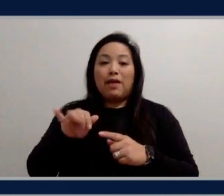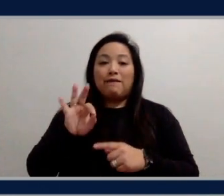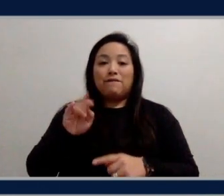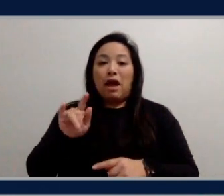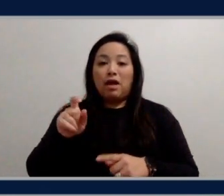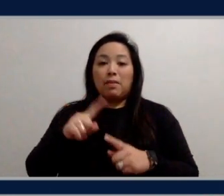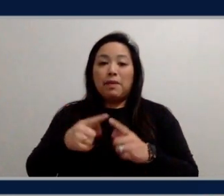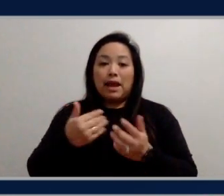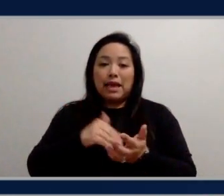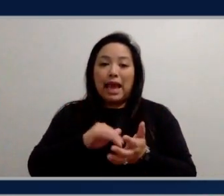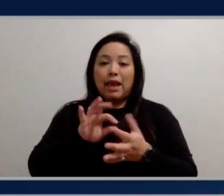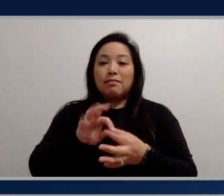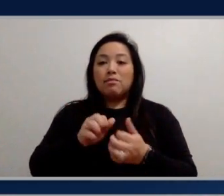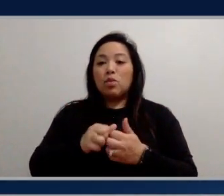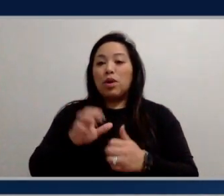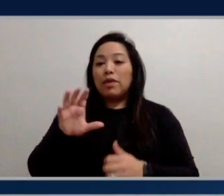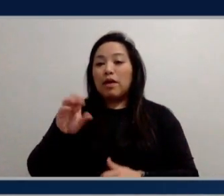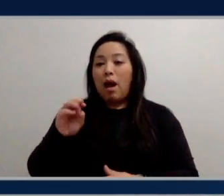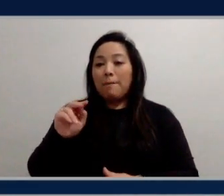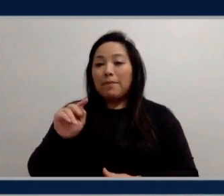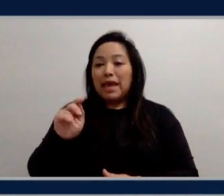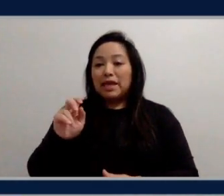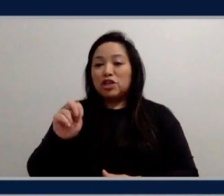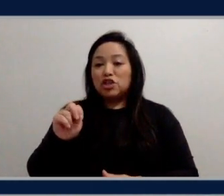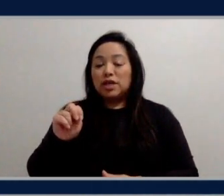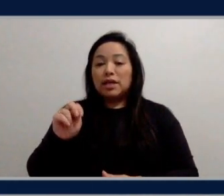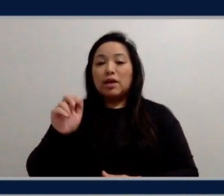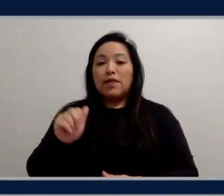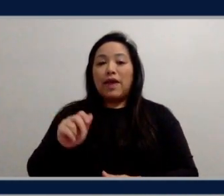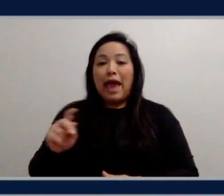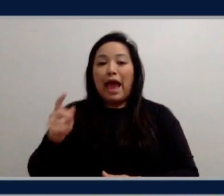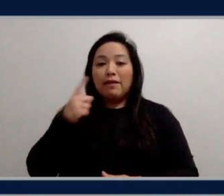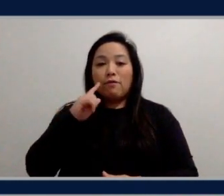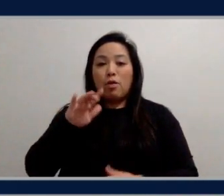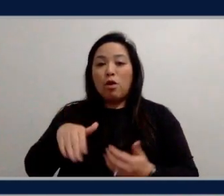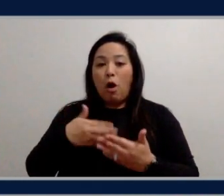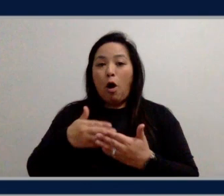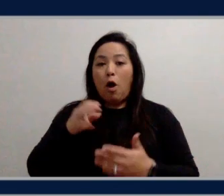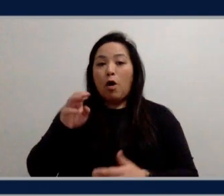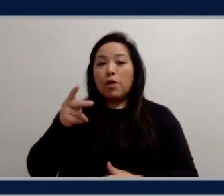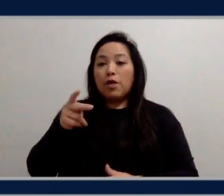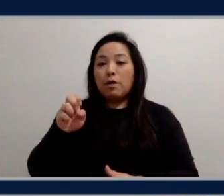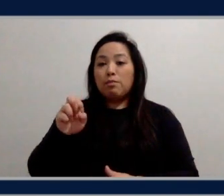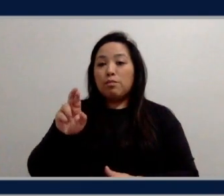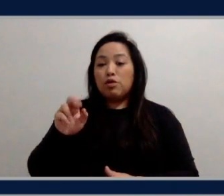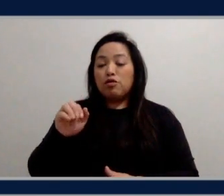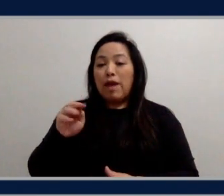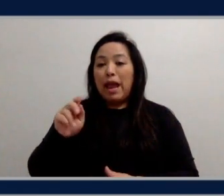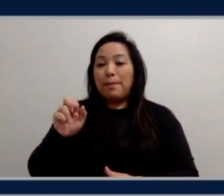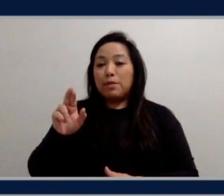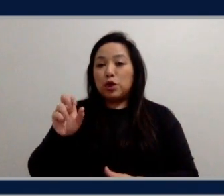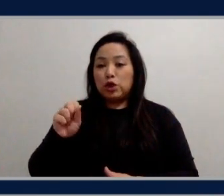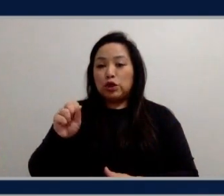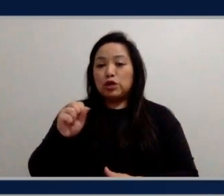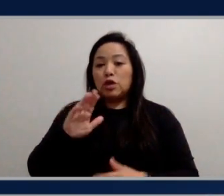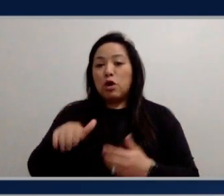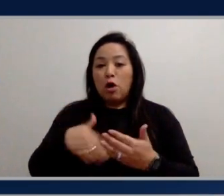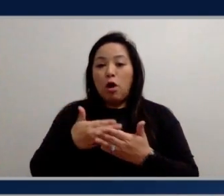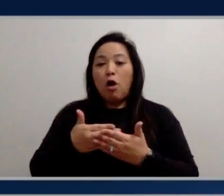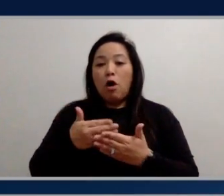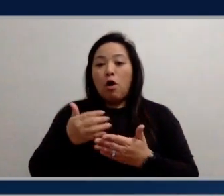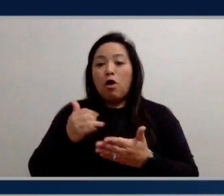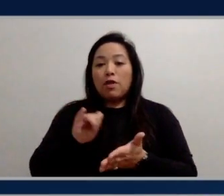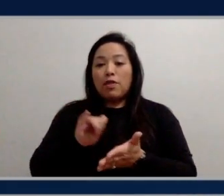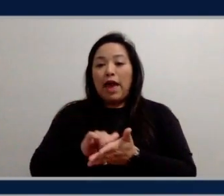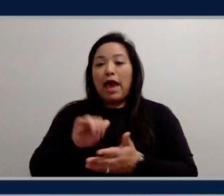a combination or an AND, I would say, of the parameters which you see. That is an unreferenced days and the concurrent days. Because if it's unreferenced,